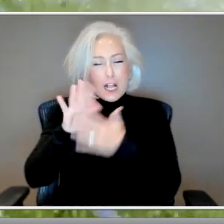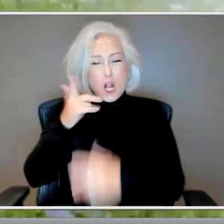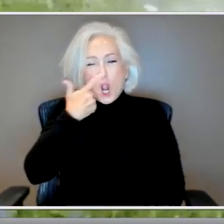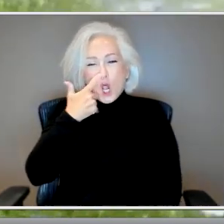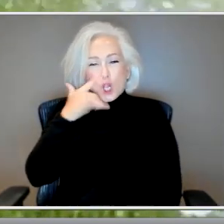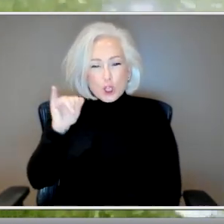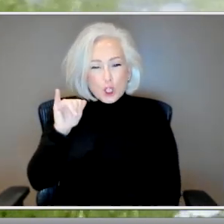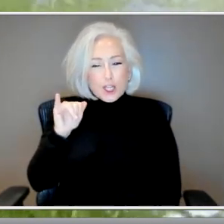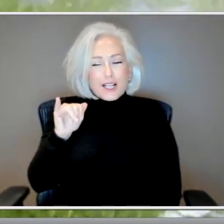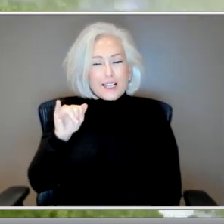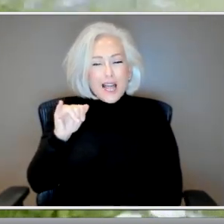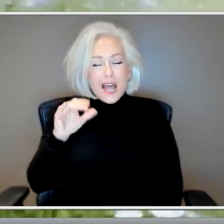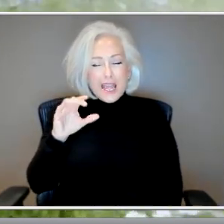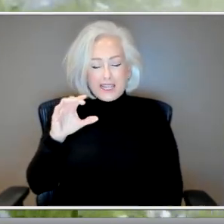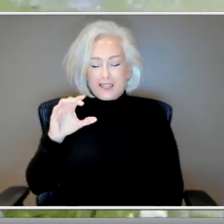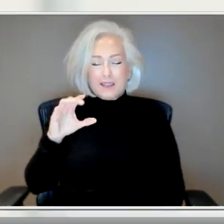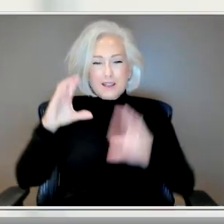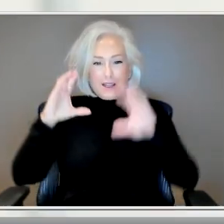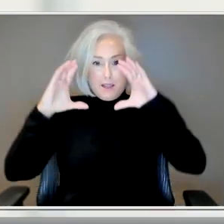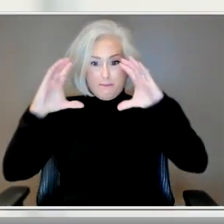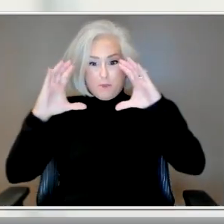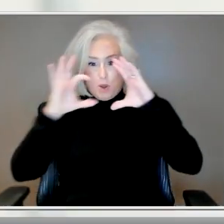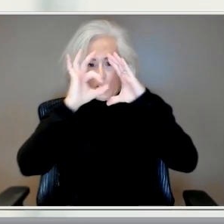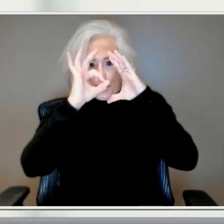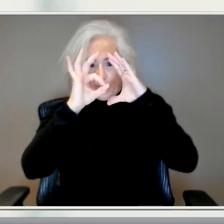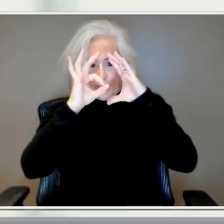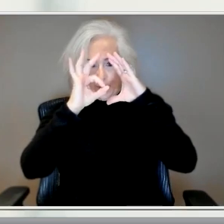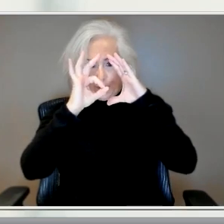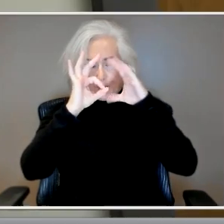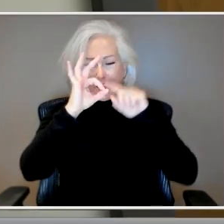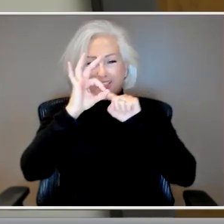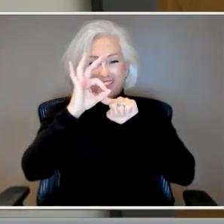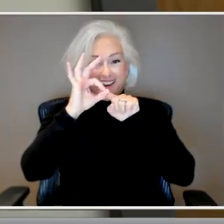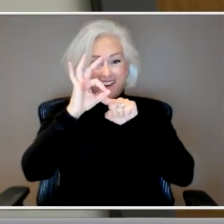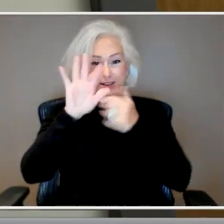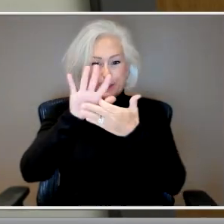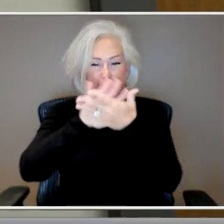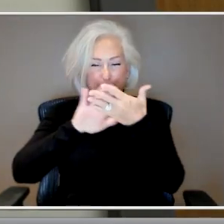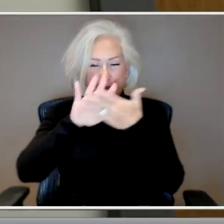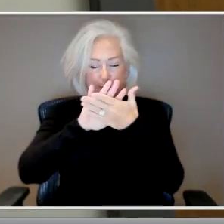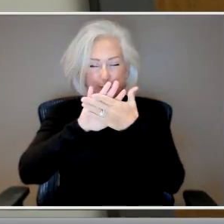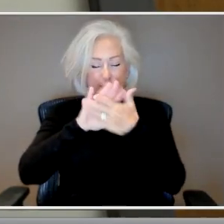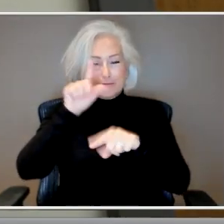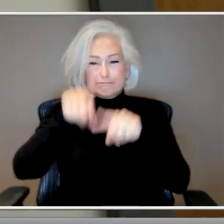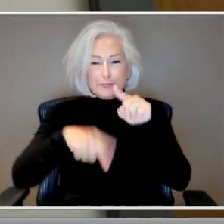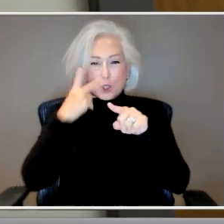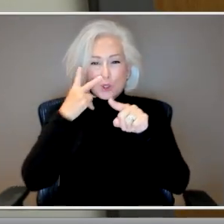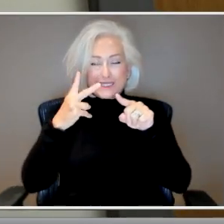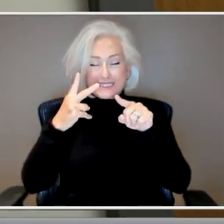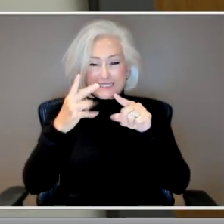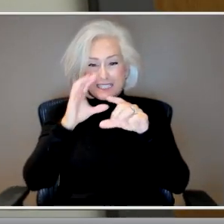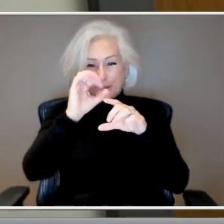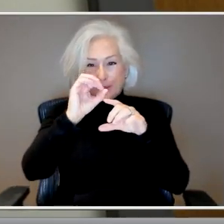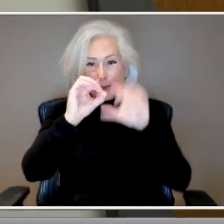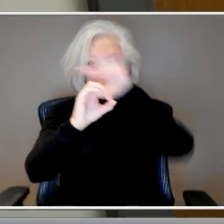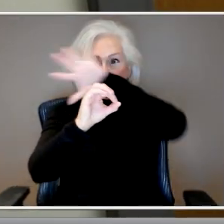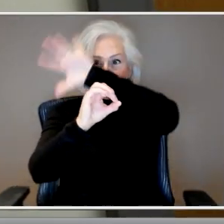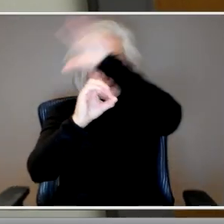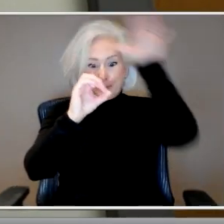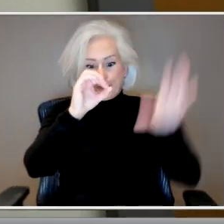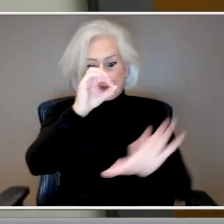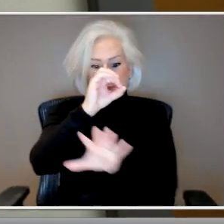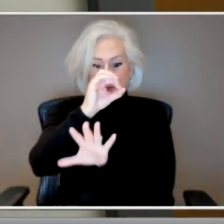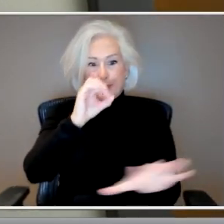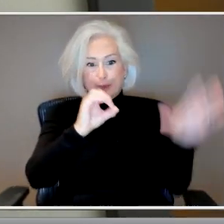see through. She made an appointment with University of Kansas Health System ophthalmologist Dr. Radwan Ajlan,